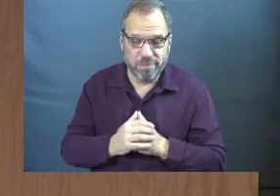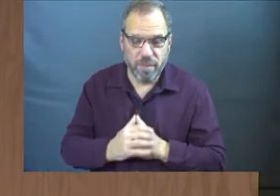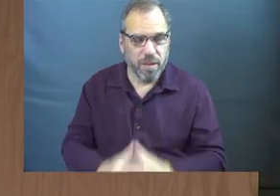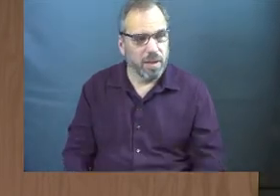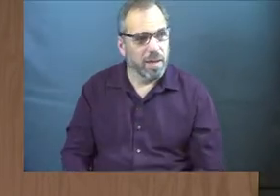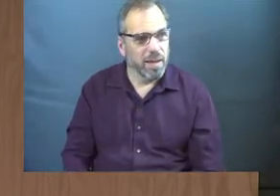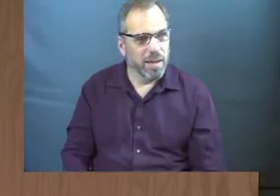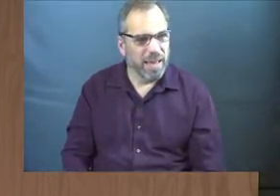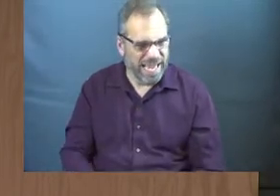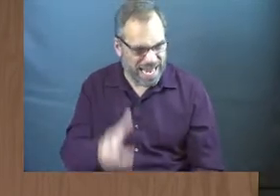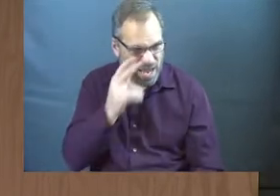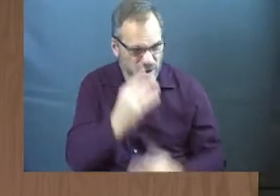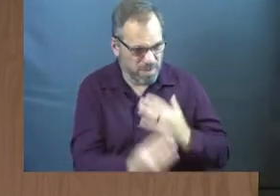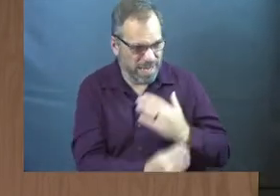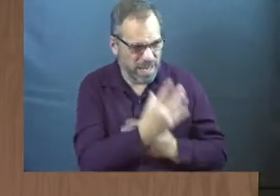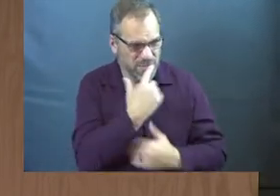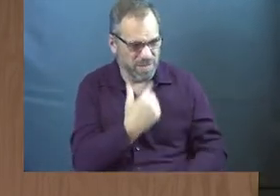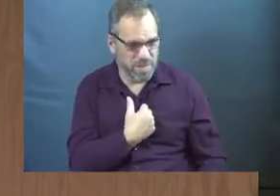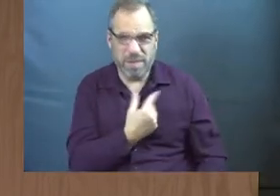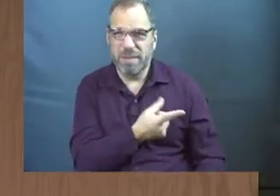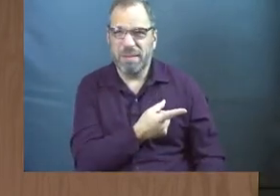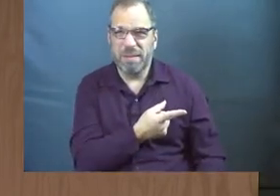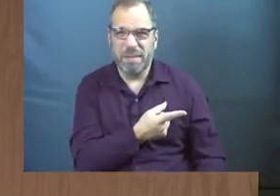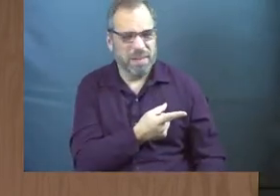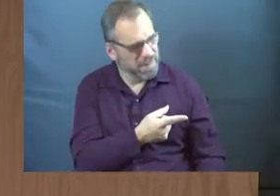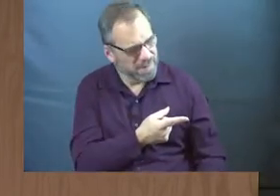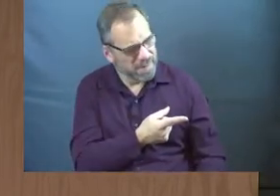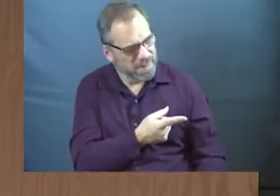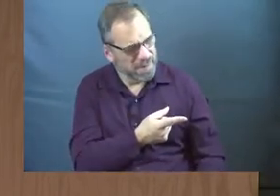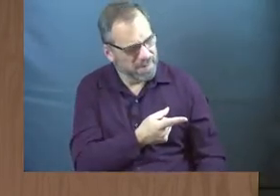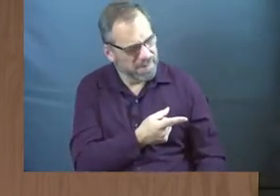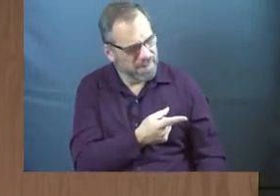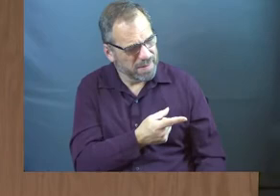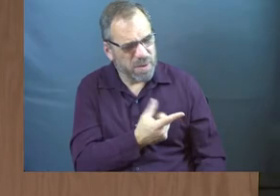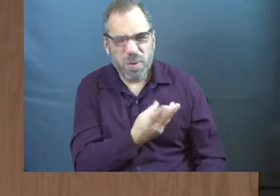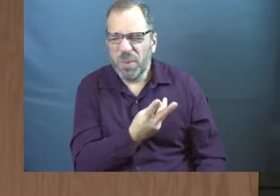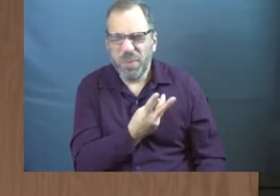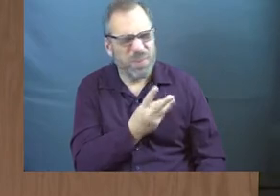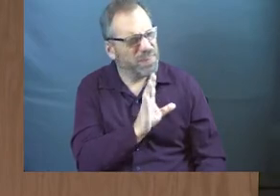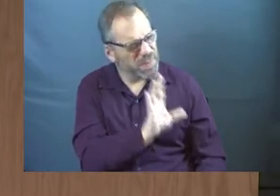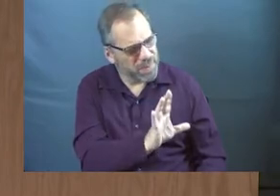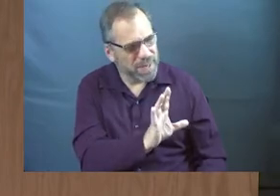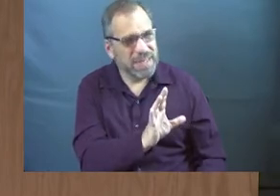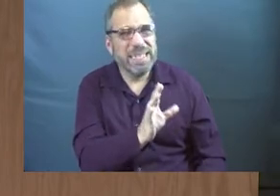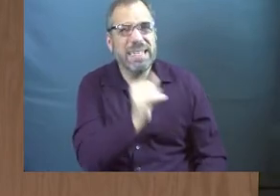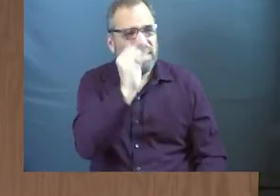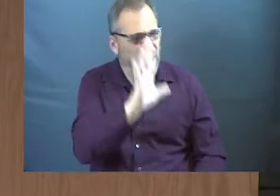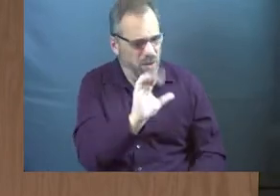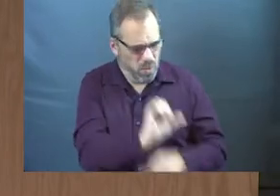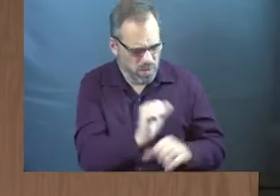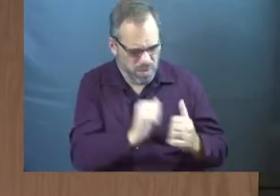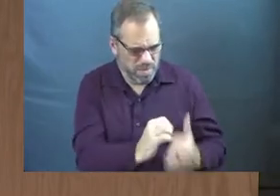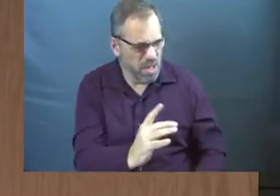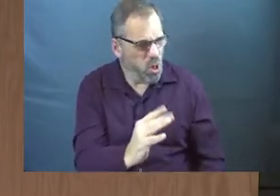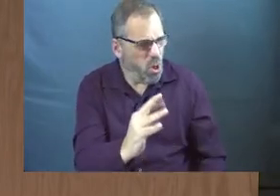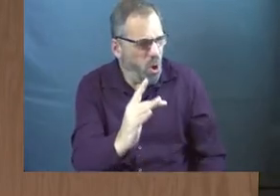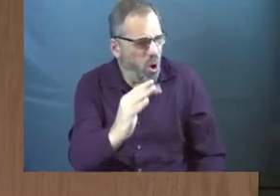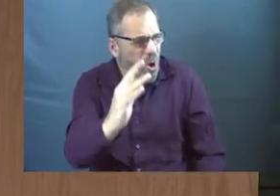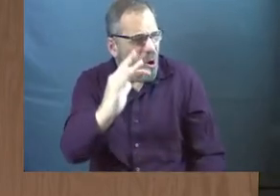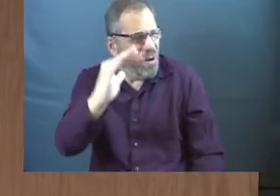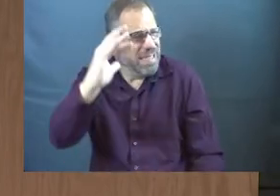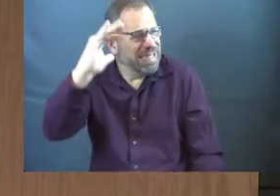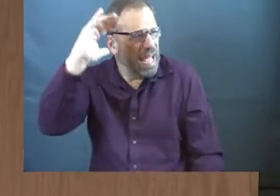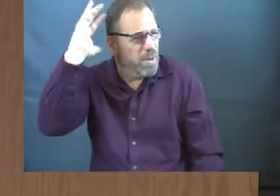And I'm shocked to hear that, right, from this guy, because I'm like, I thought God dealt with that in me years ago